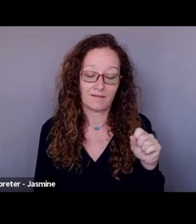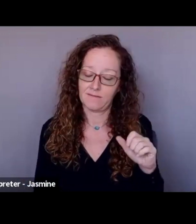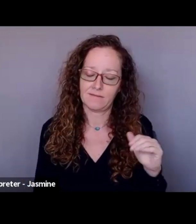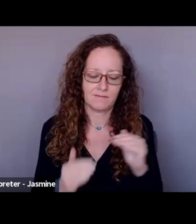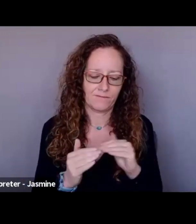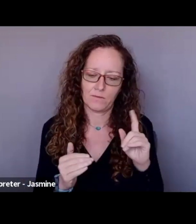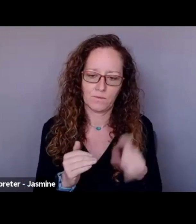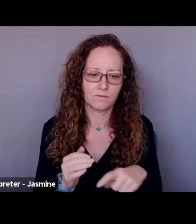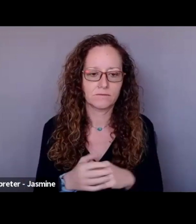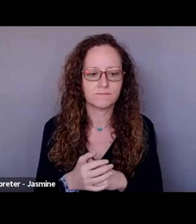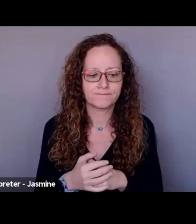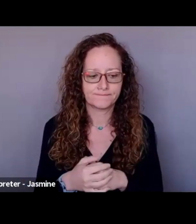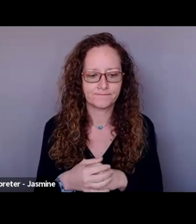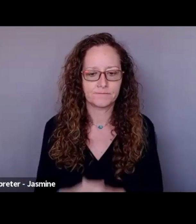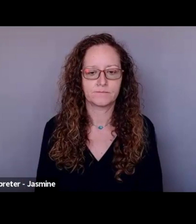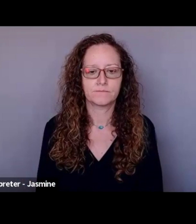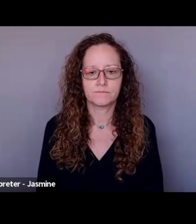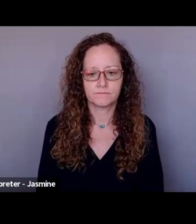question. So